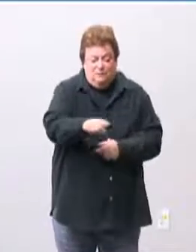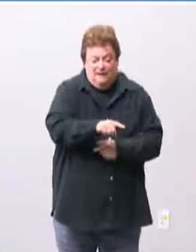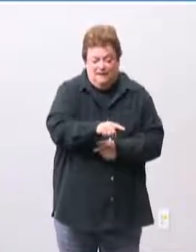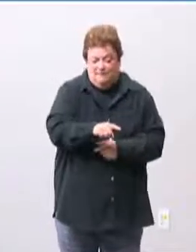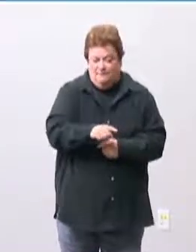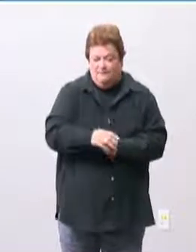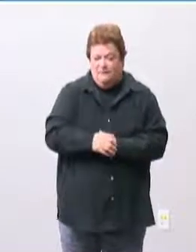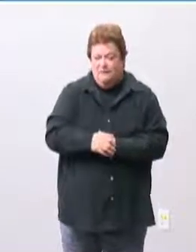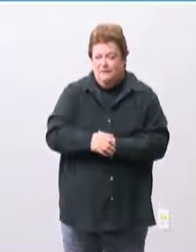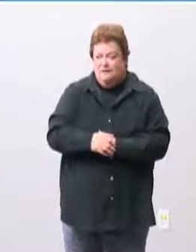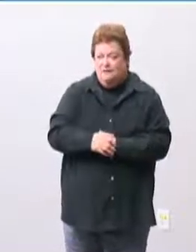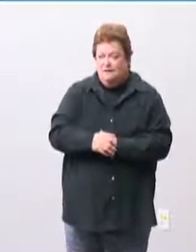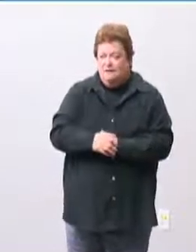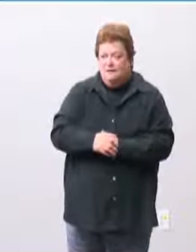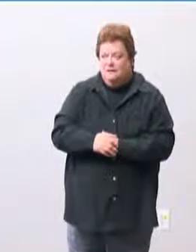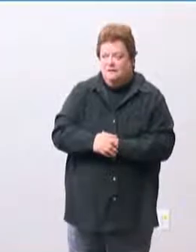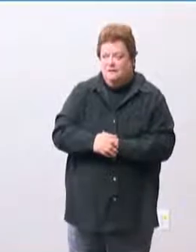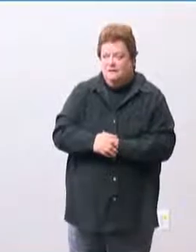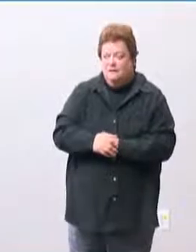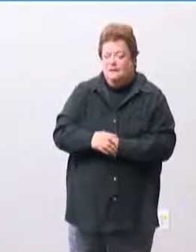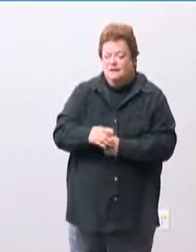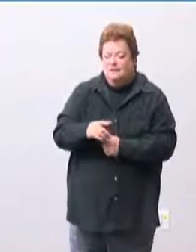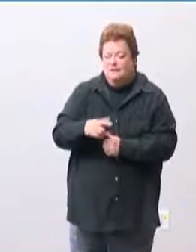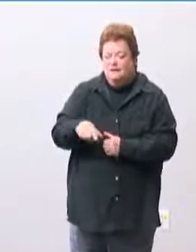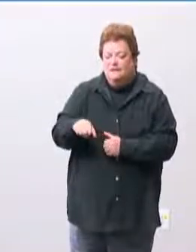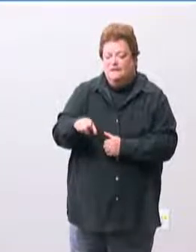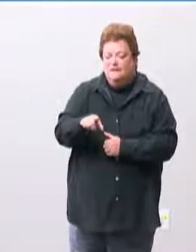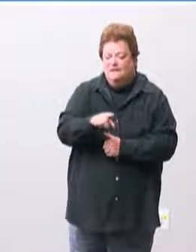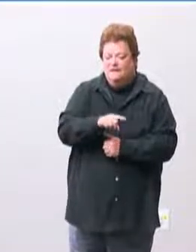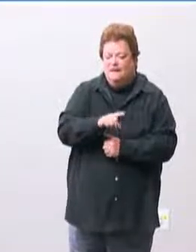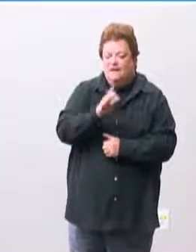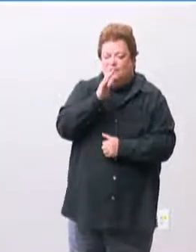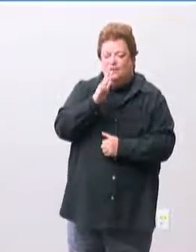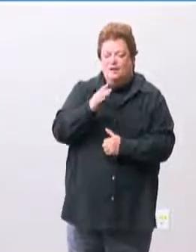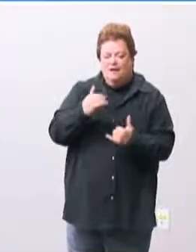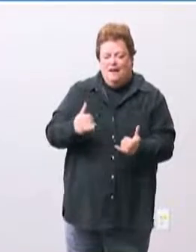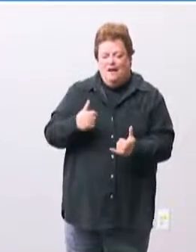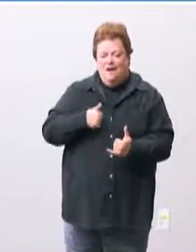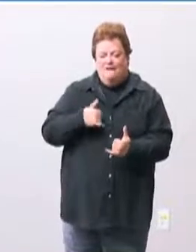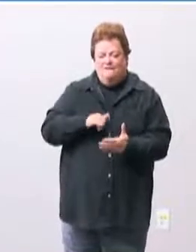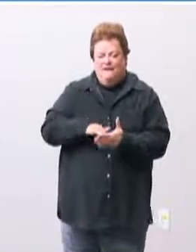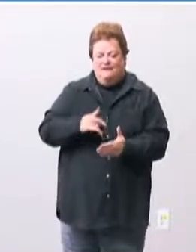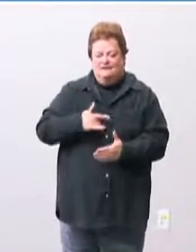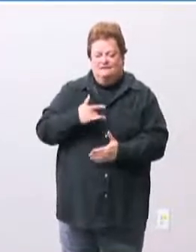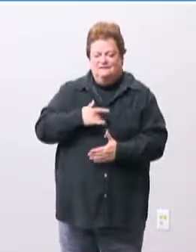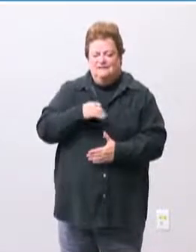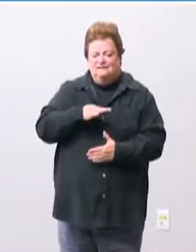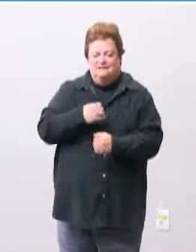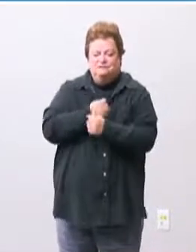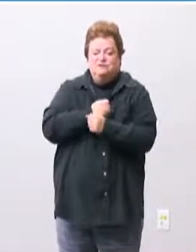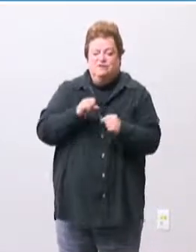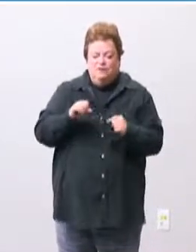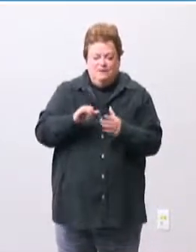be, basically they weren't going to have that sense of security that they were vaccinated.